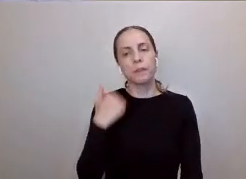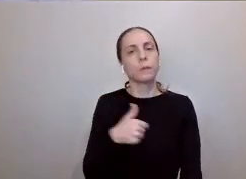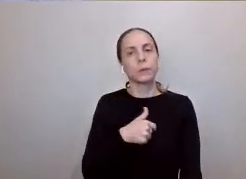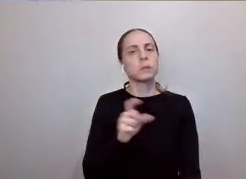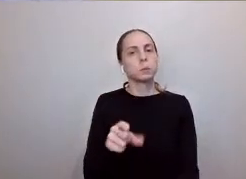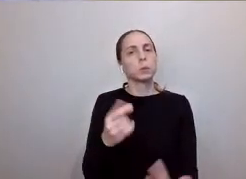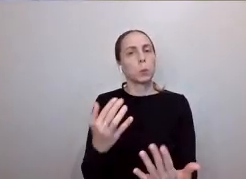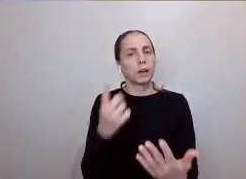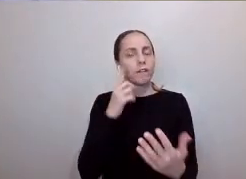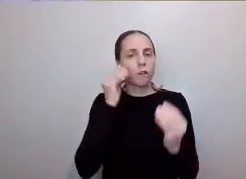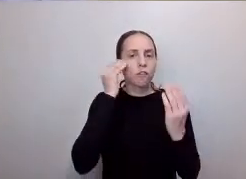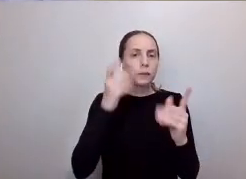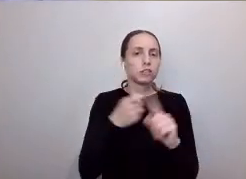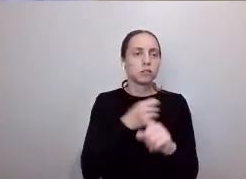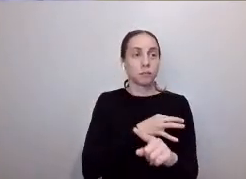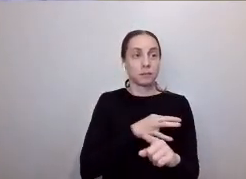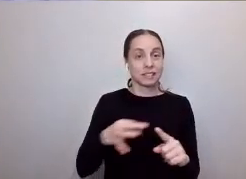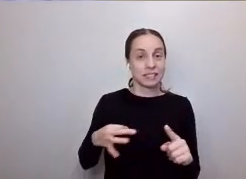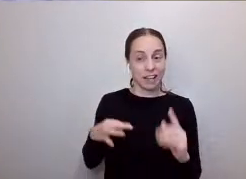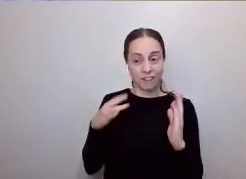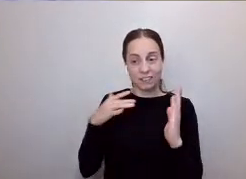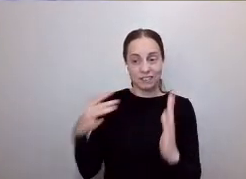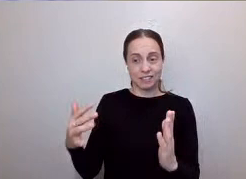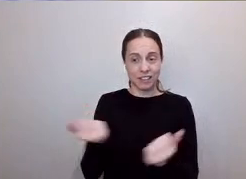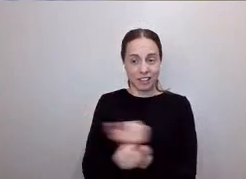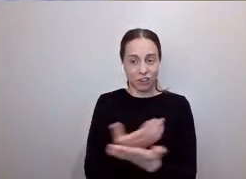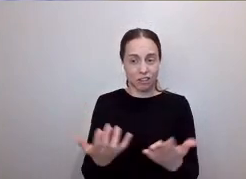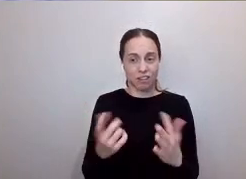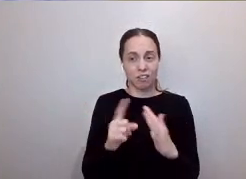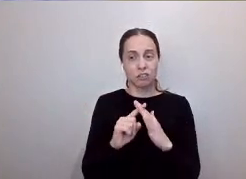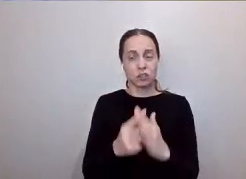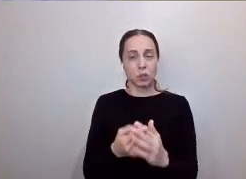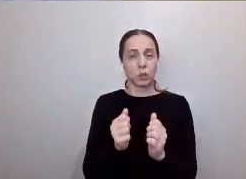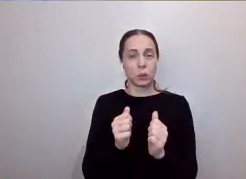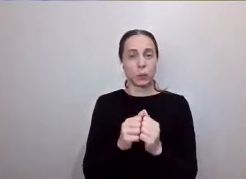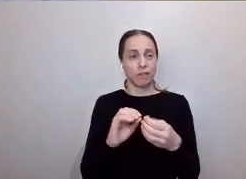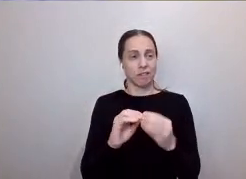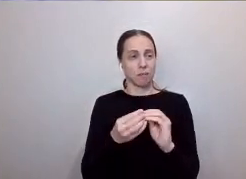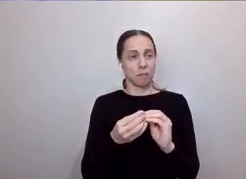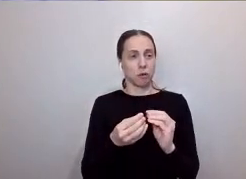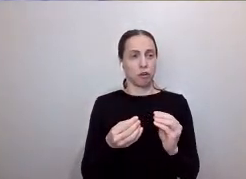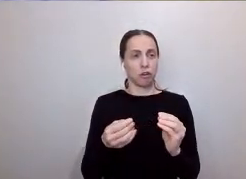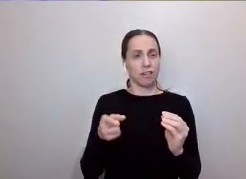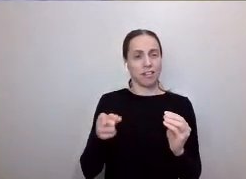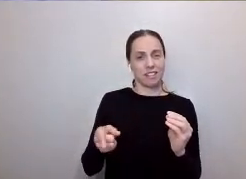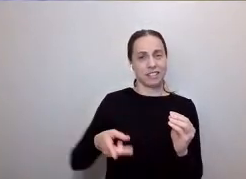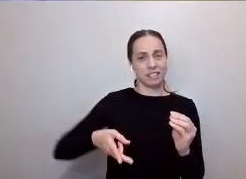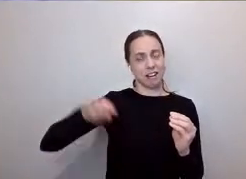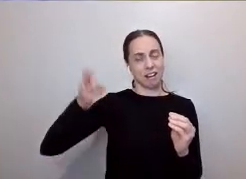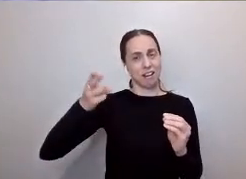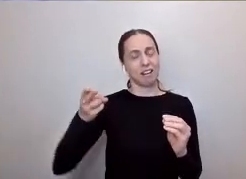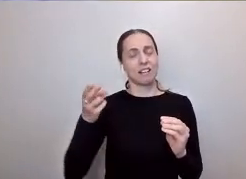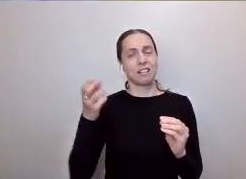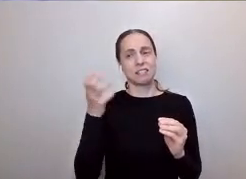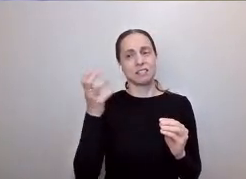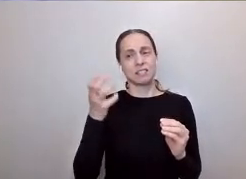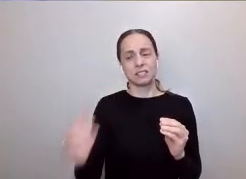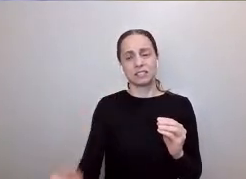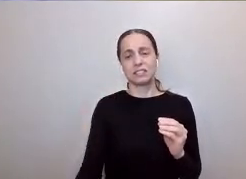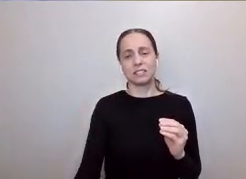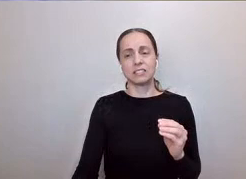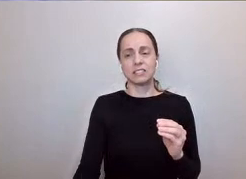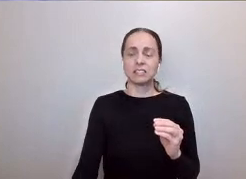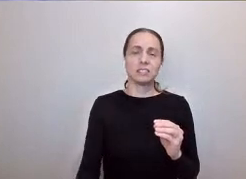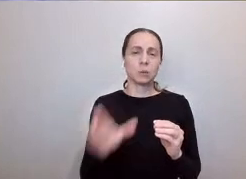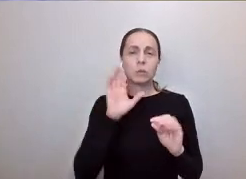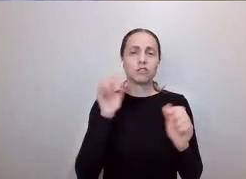staffing study and everything, starting with a number this high, it's going to be challenging. And then I wonder